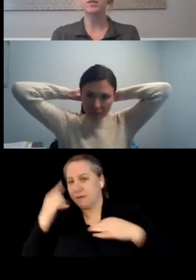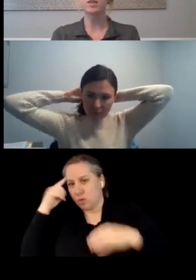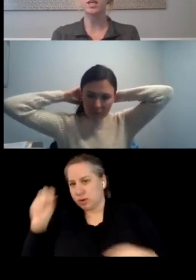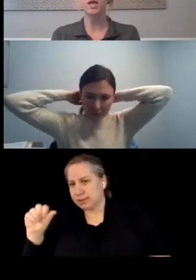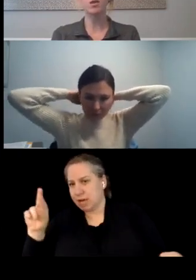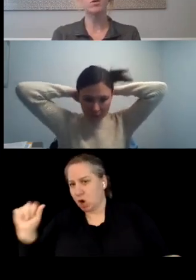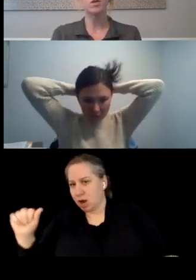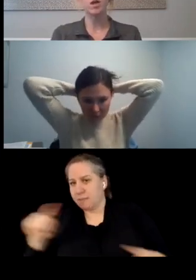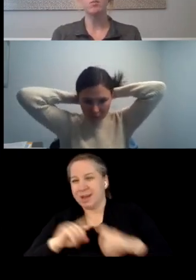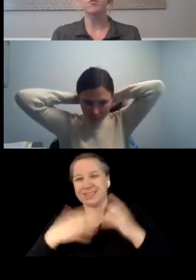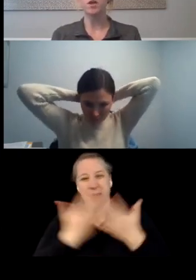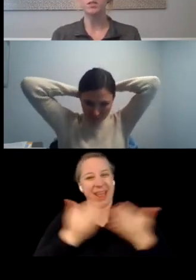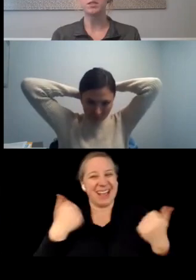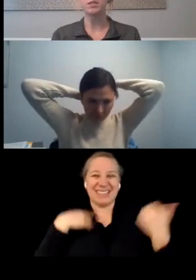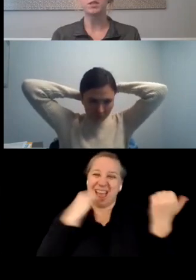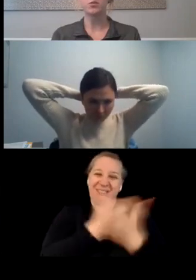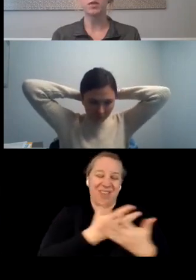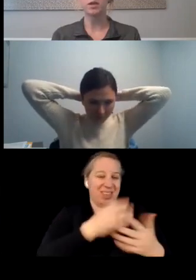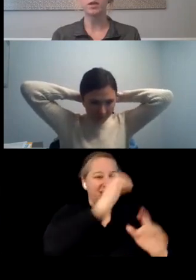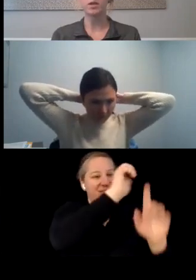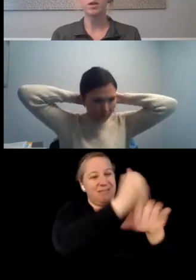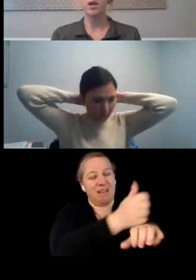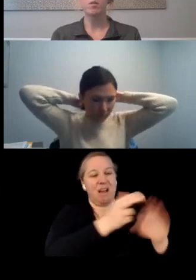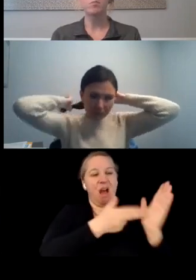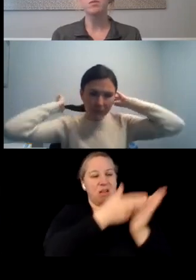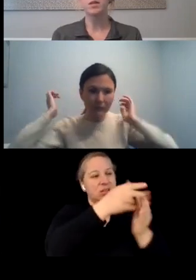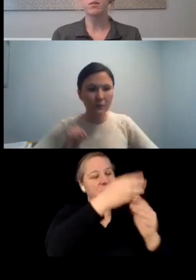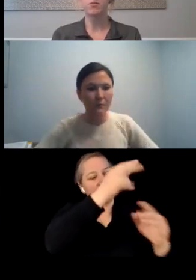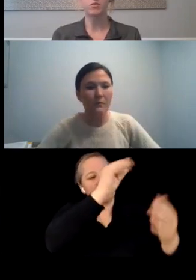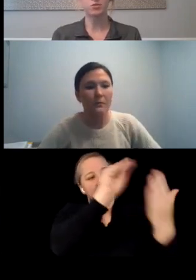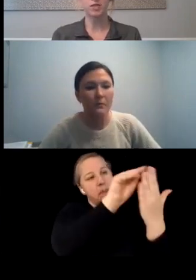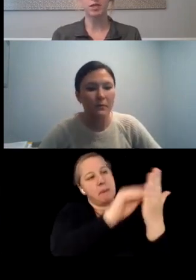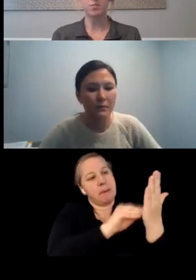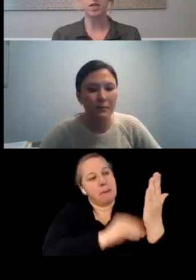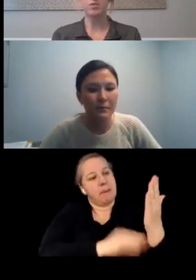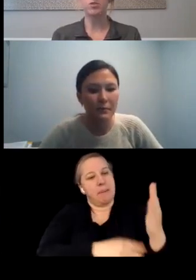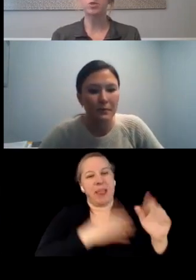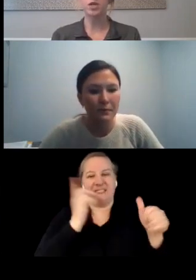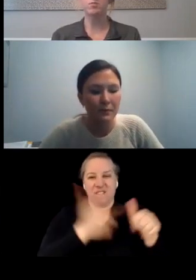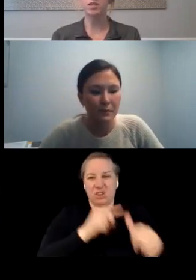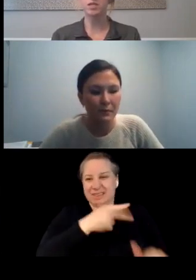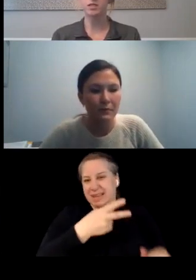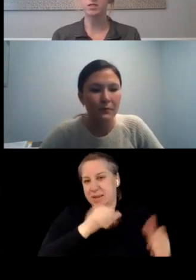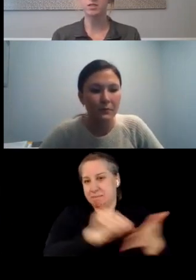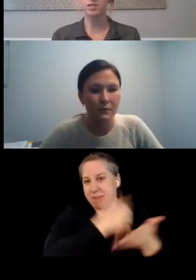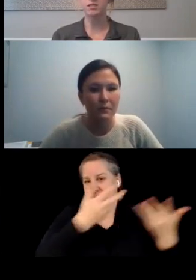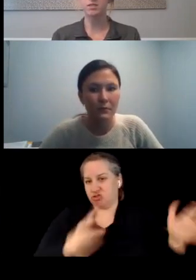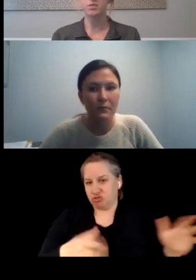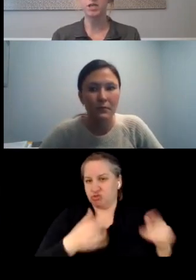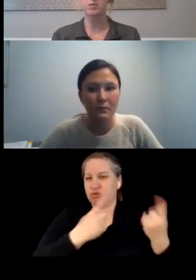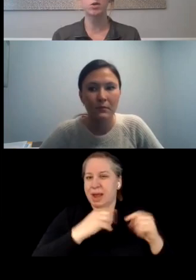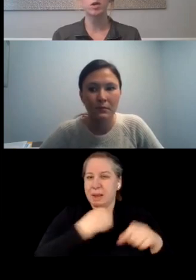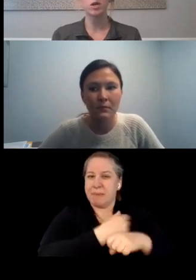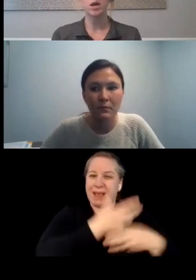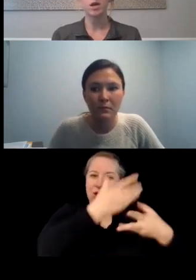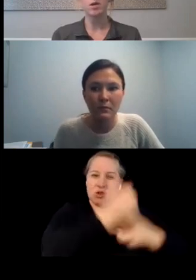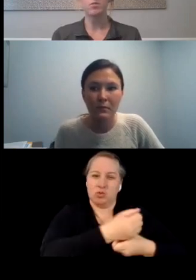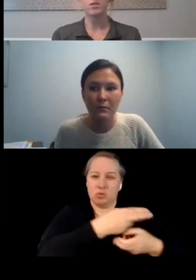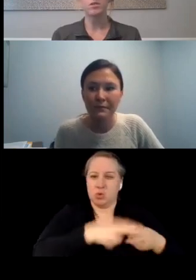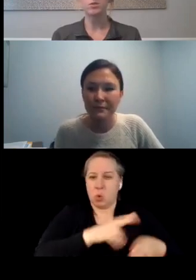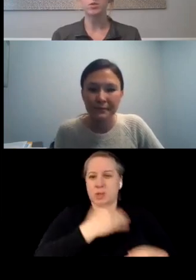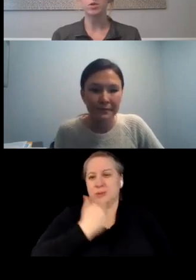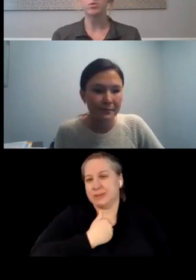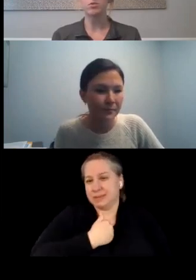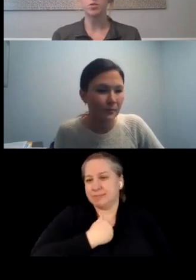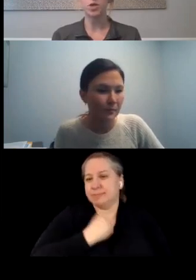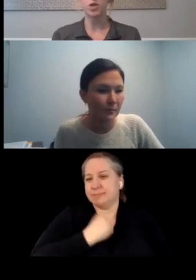has everything laid out for us to see right there, maybe on that first or second page. So trying to make it as concise as possible